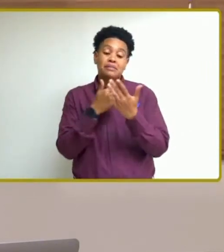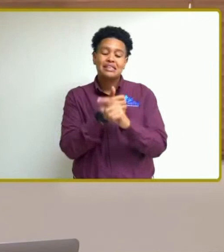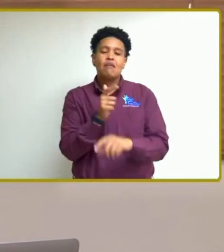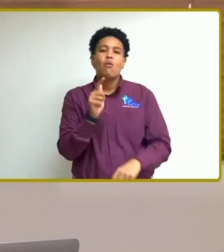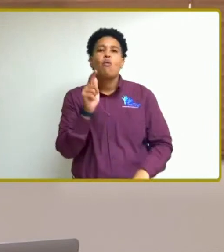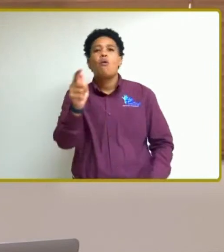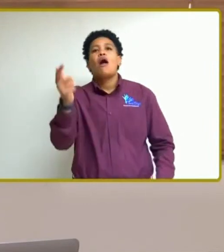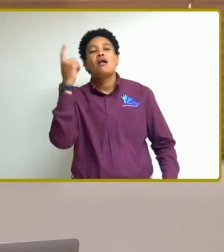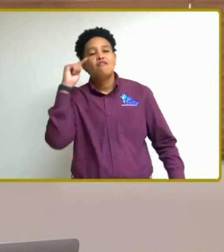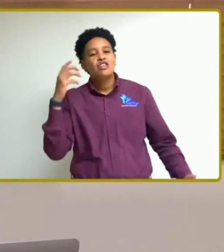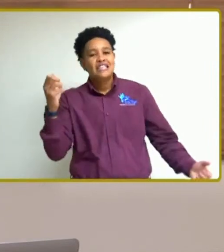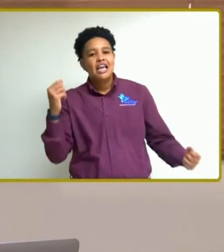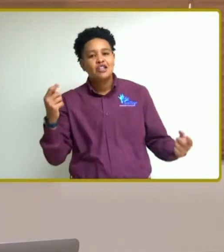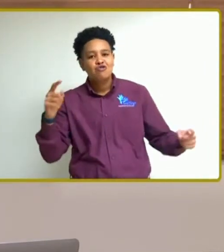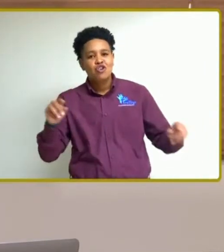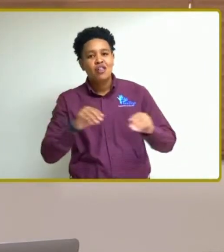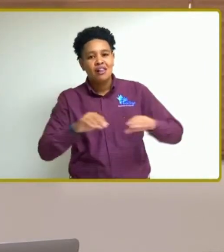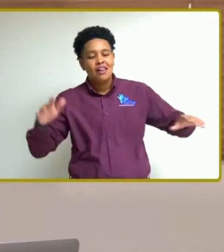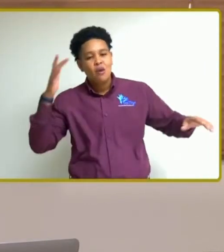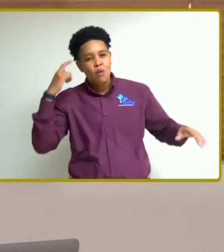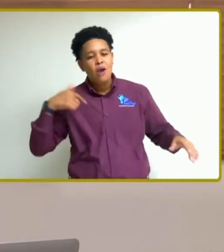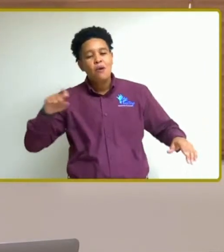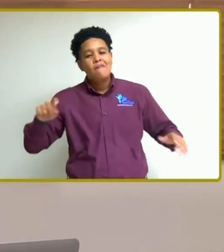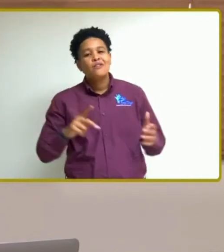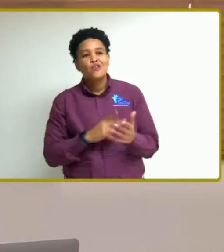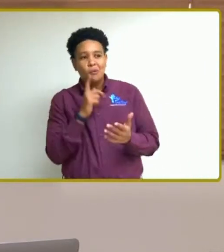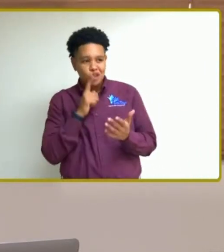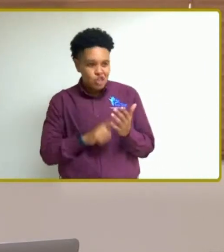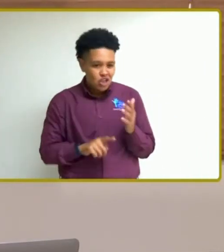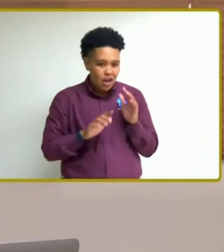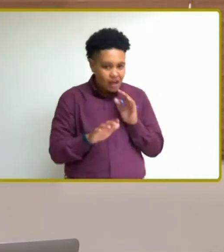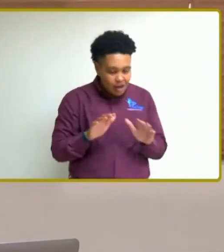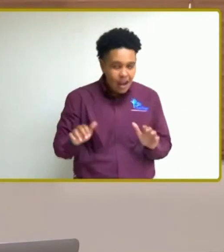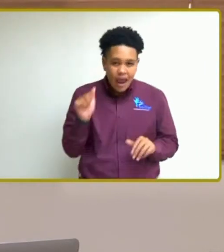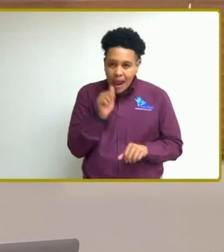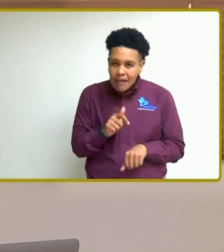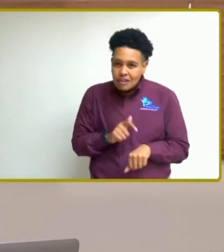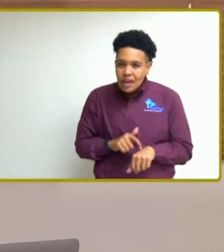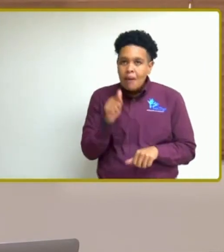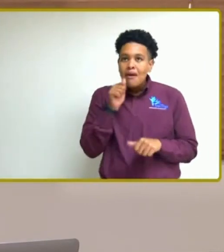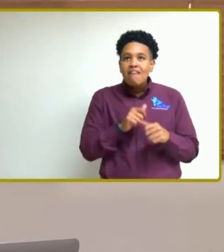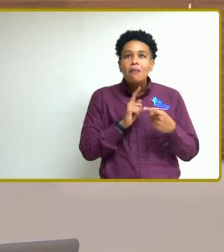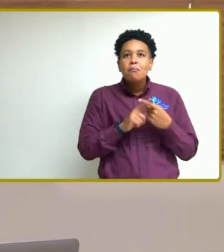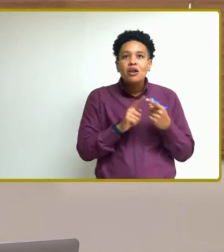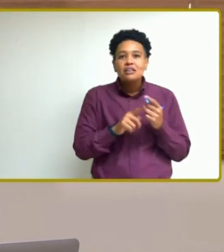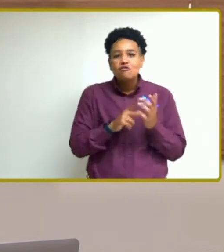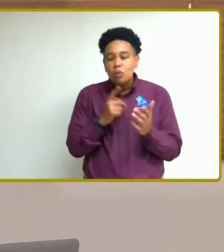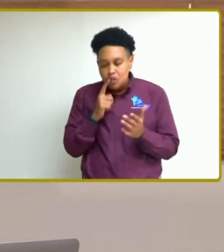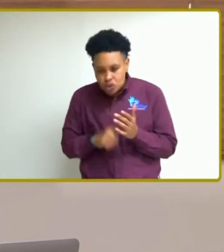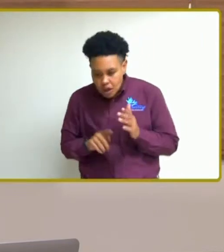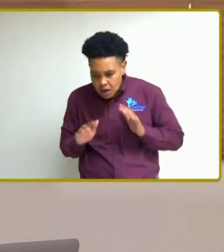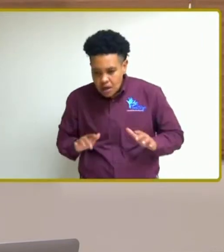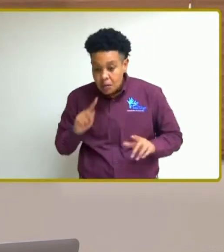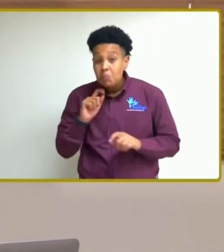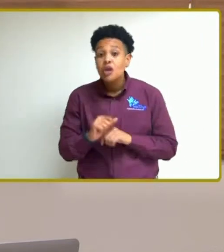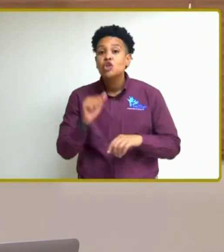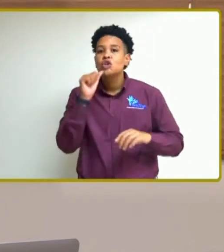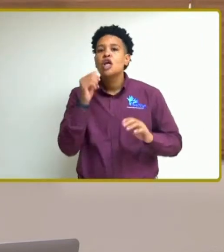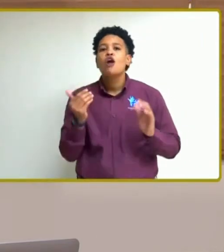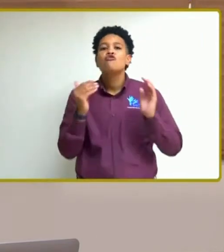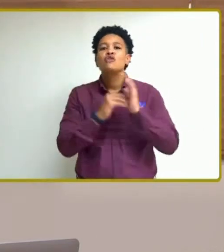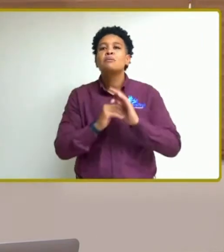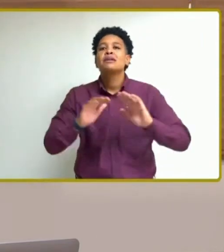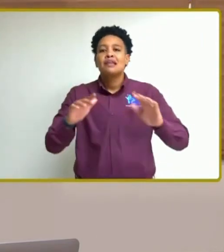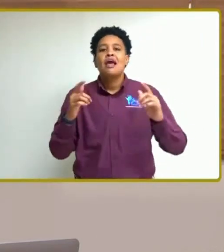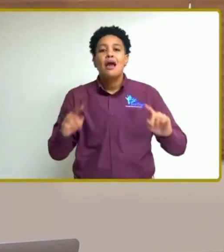for us to get the results out, because we have to double check on every case, every positive case, to make sure that it is not repeated,